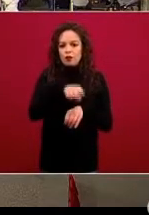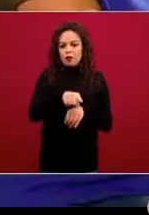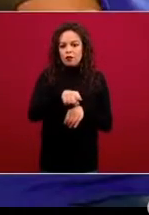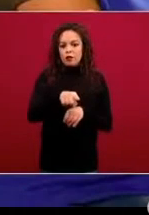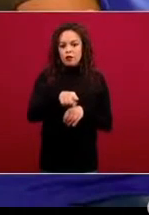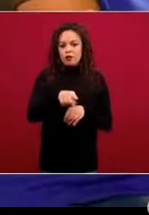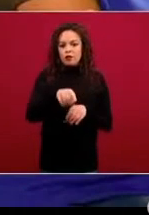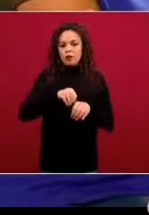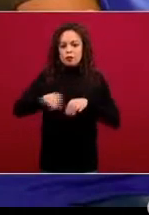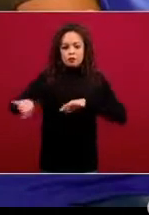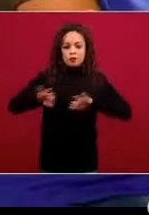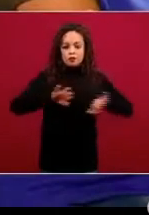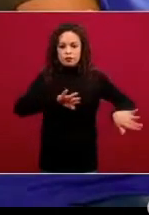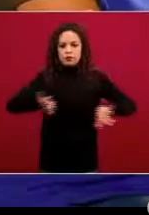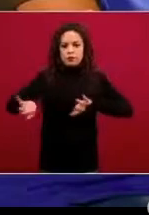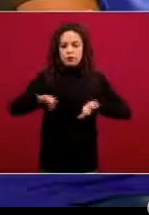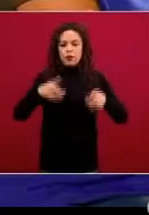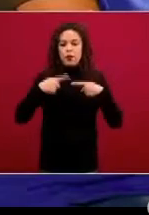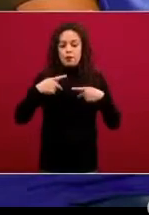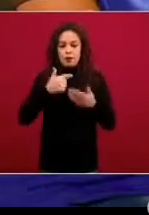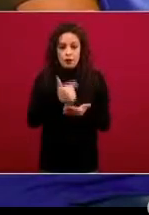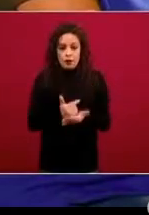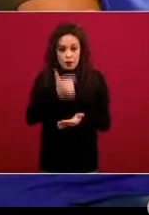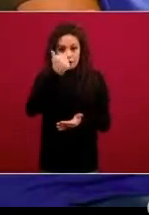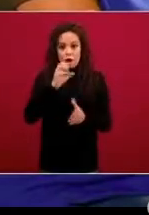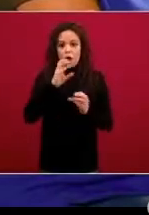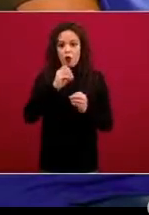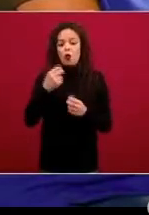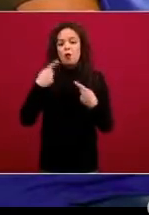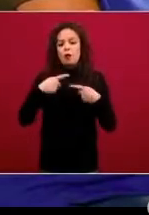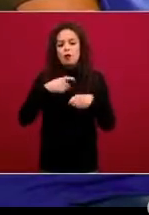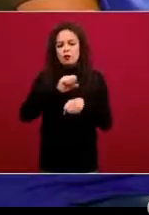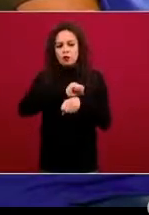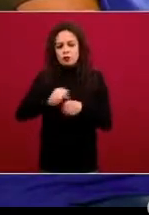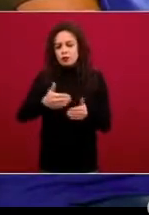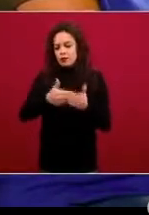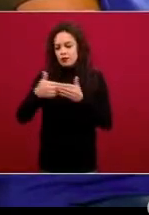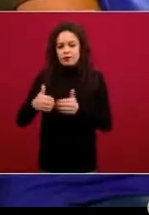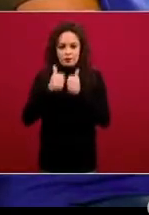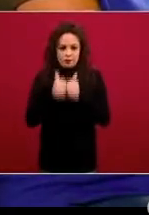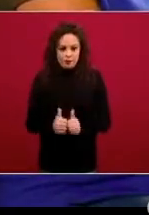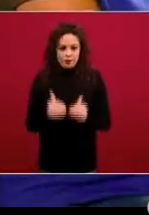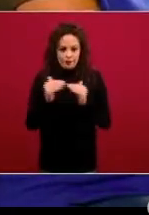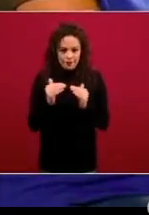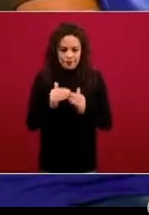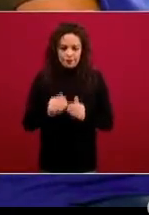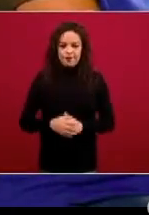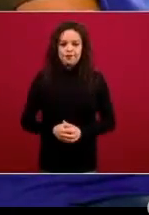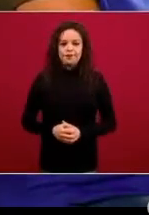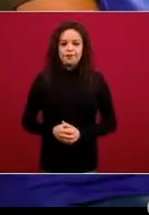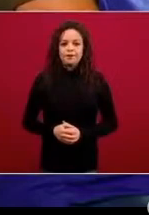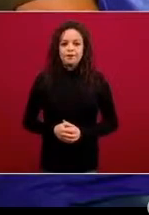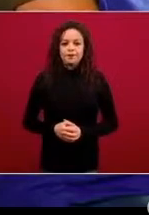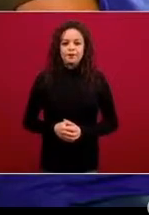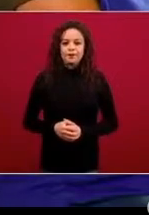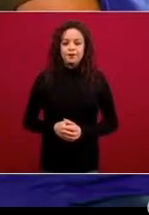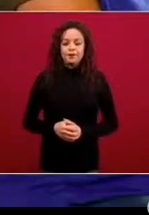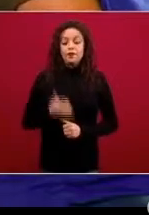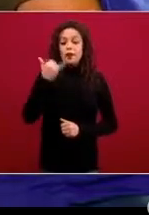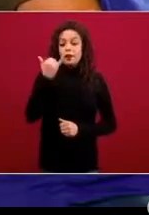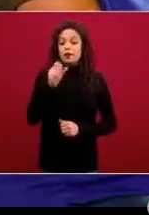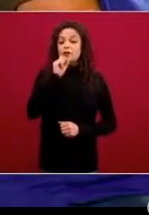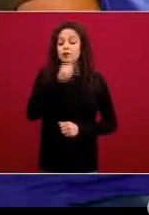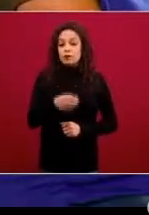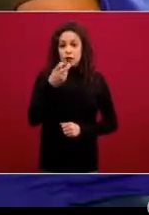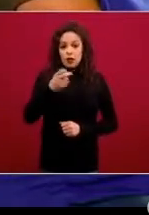they're inpatients, outpatients, etc. And also, could you tell us that by region? Could you please